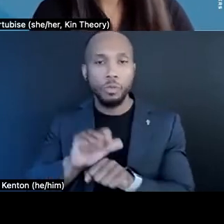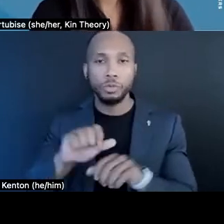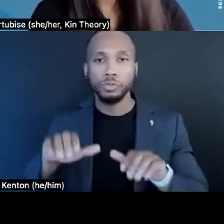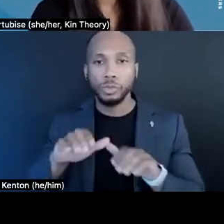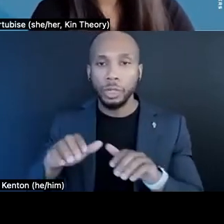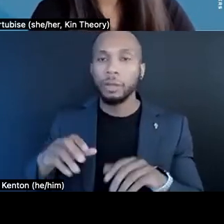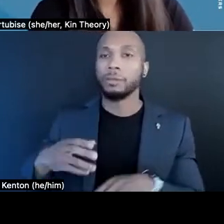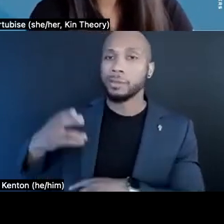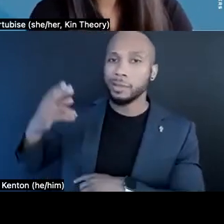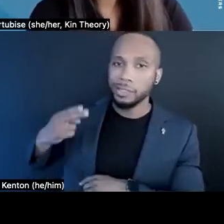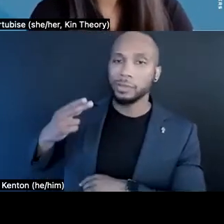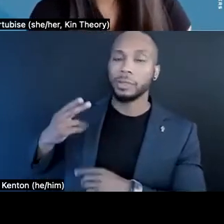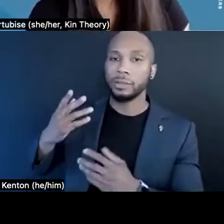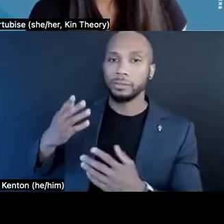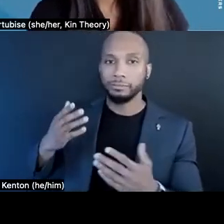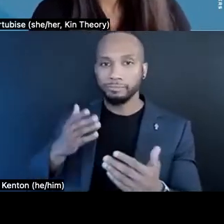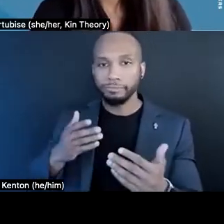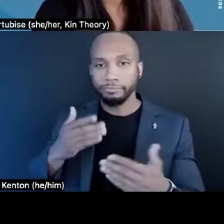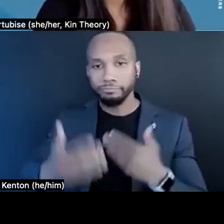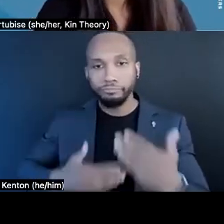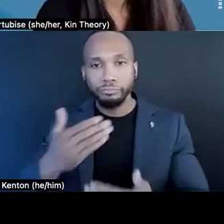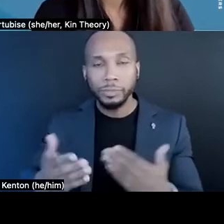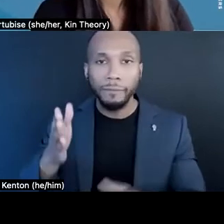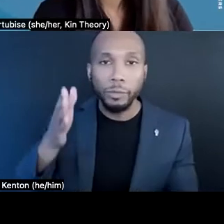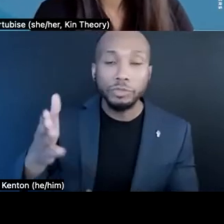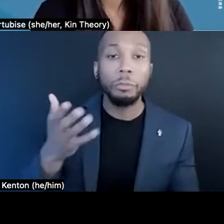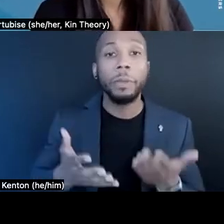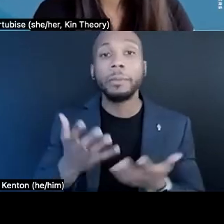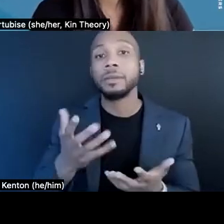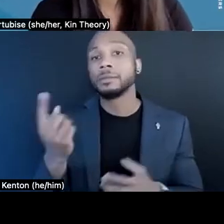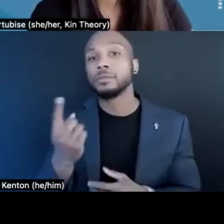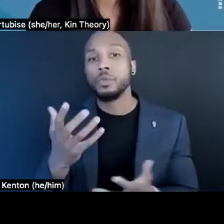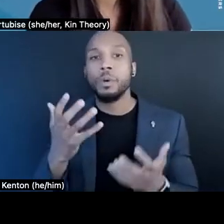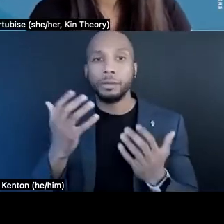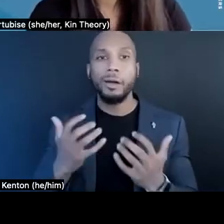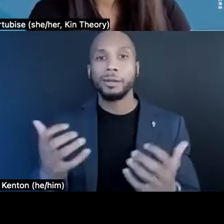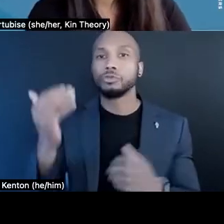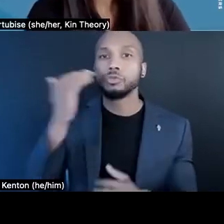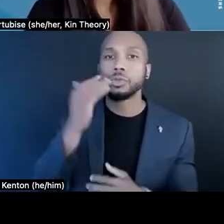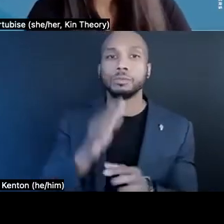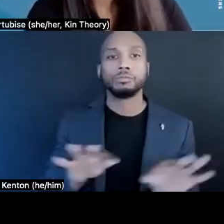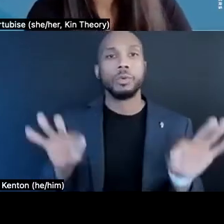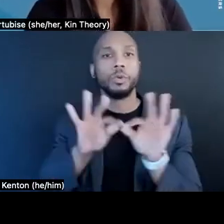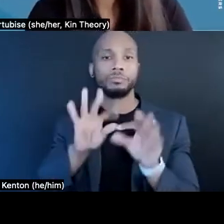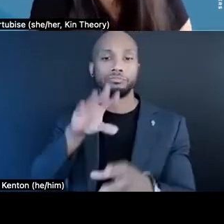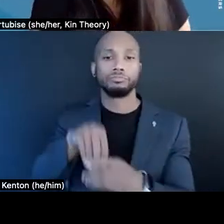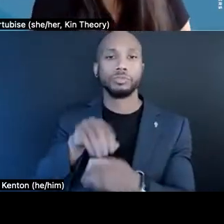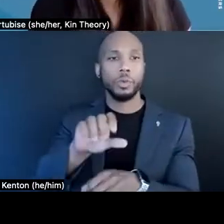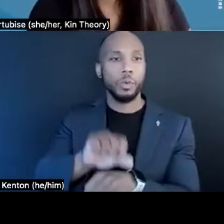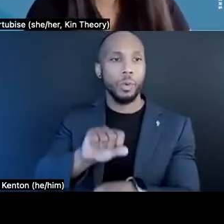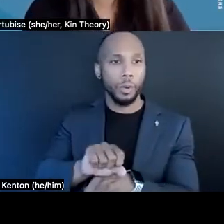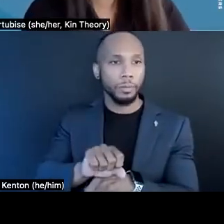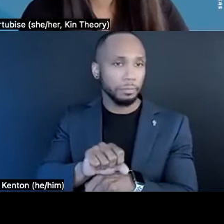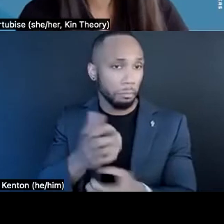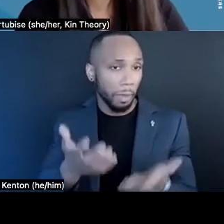history and into the future? Something that maybe you'd like the audience to know that's critically important to your work, a through line, perhaps, a taste?